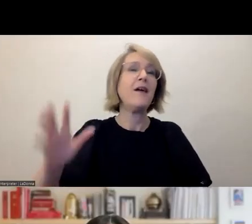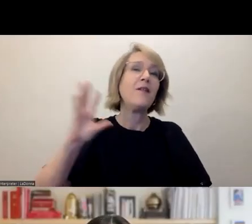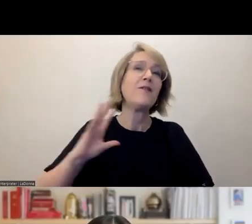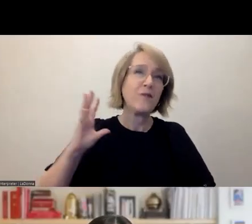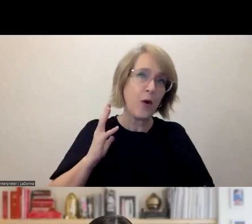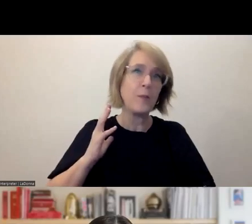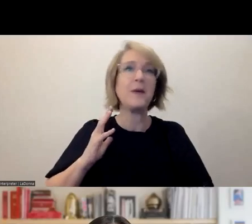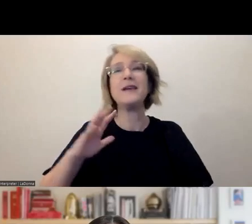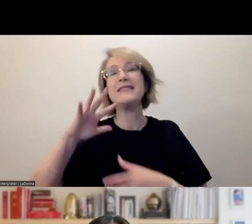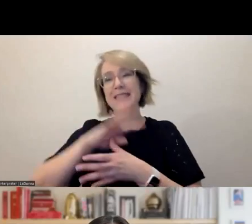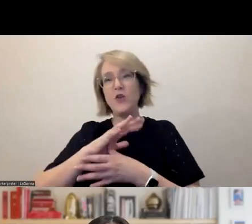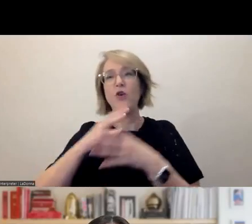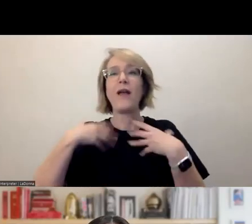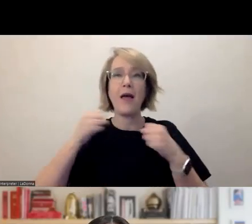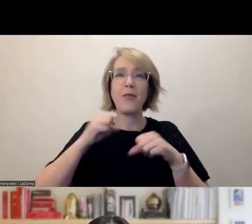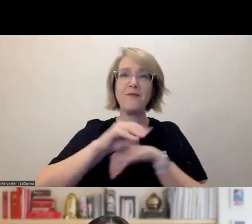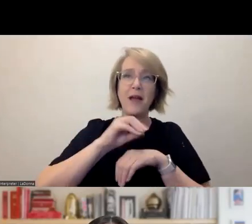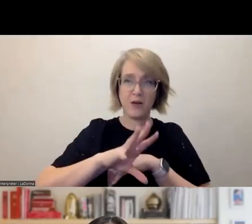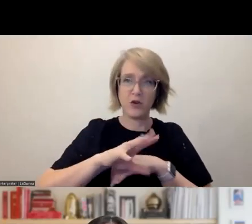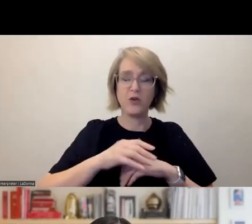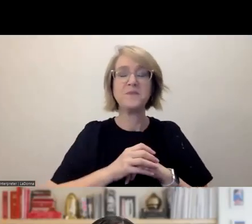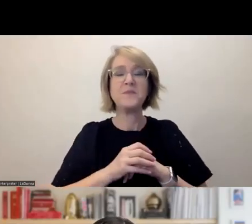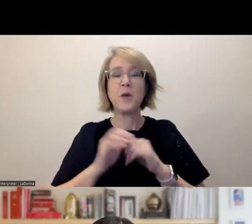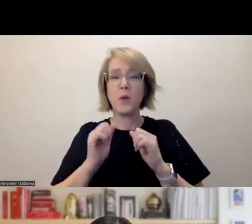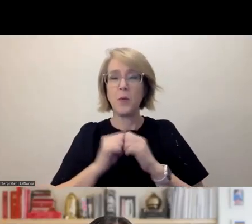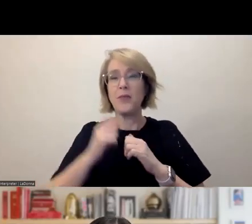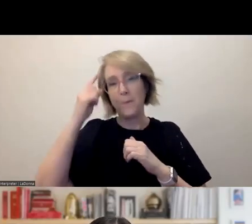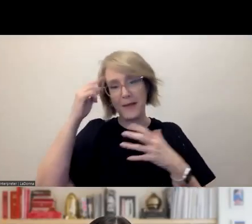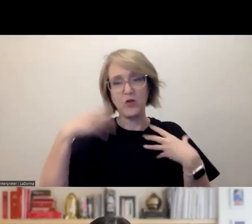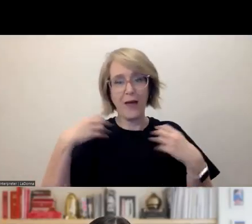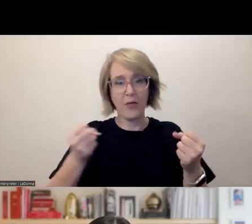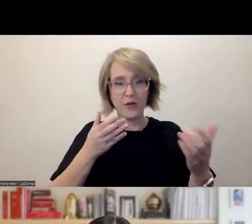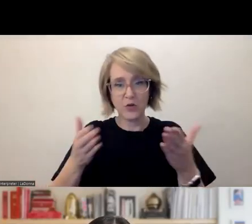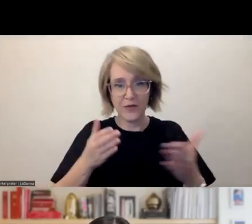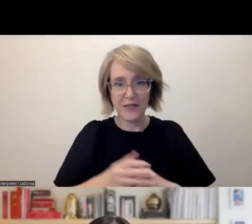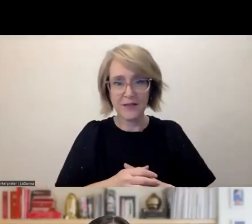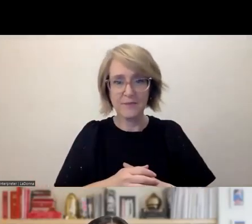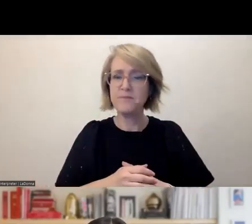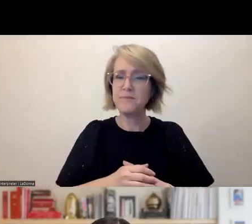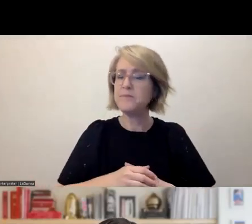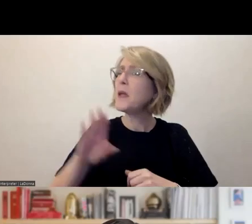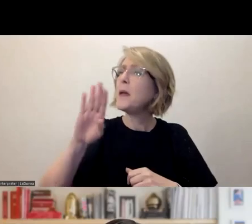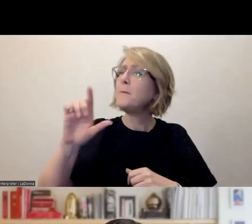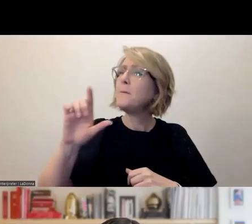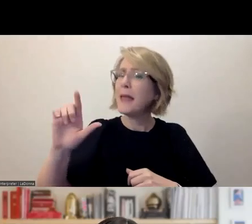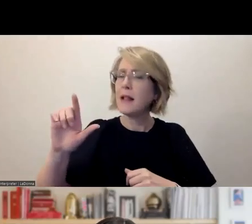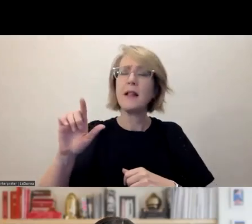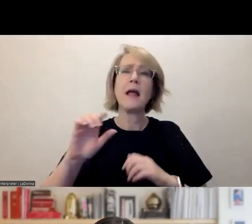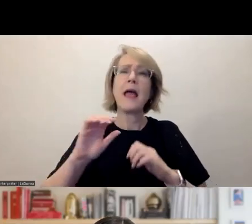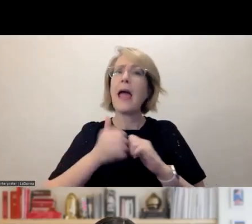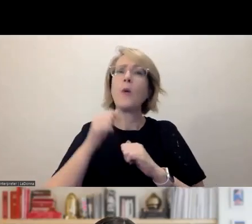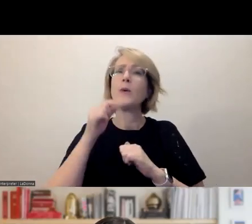Mental Health Services. Bill, how is having a loved one affected by behavioral health been important to the politics